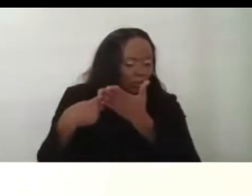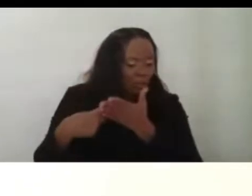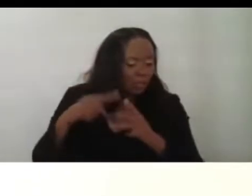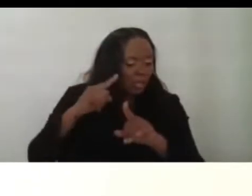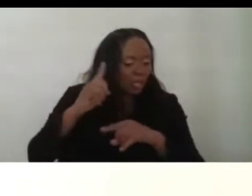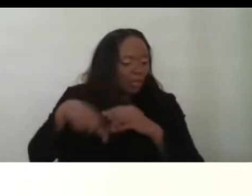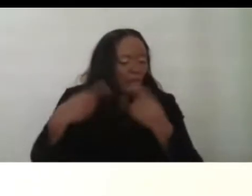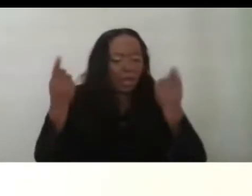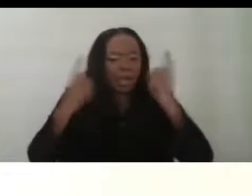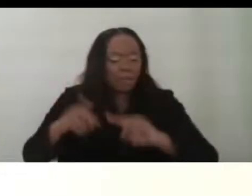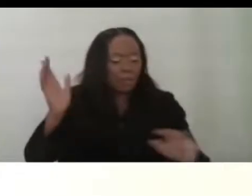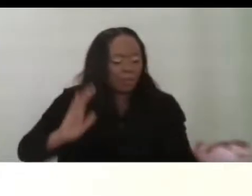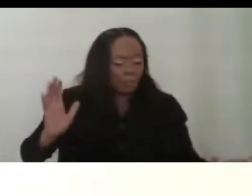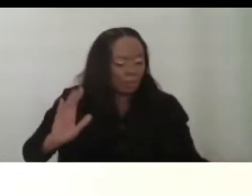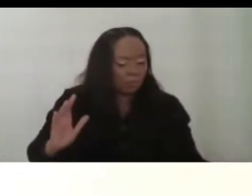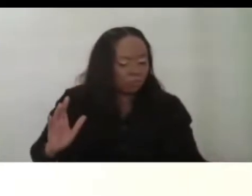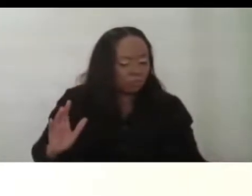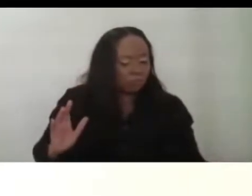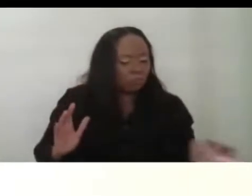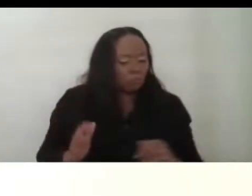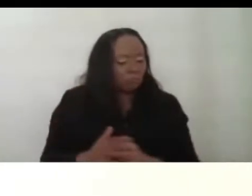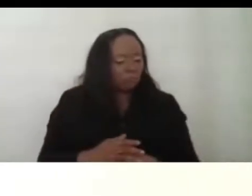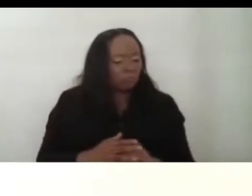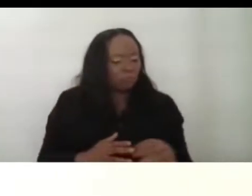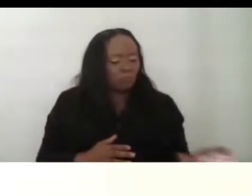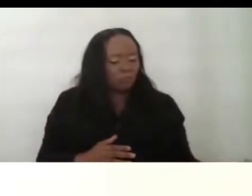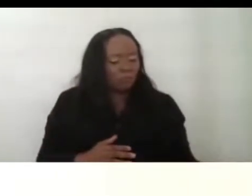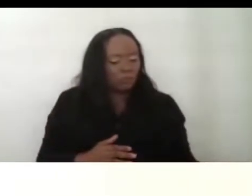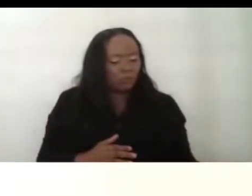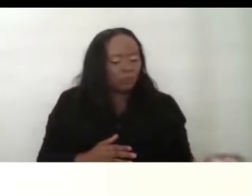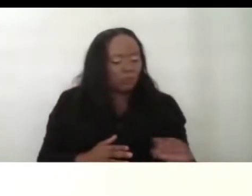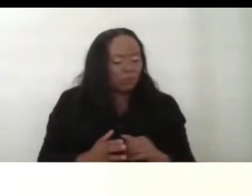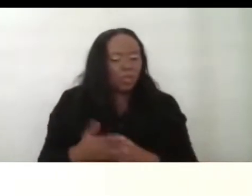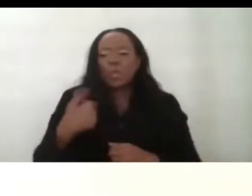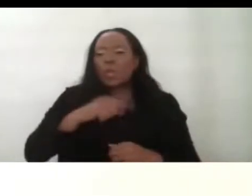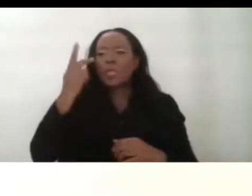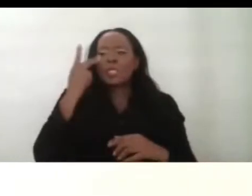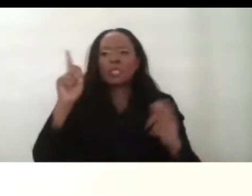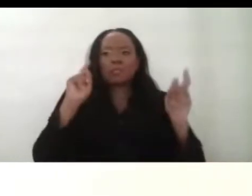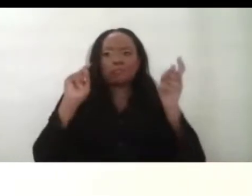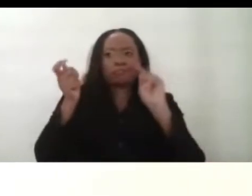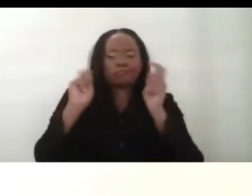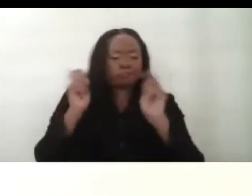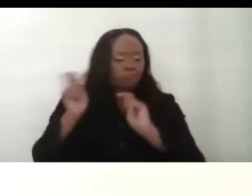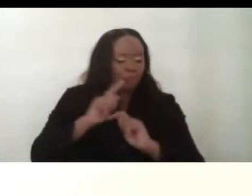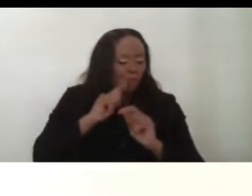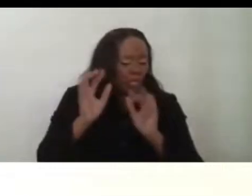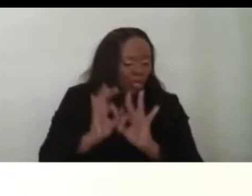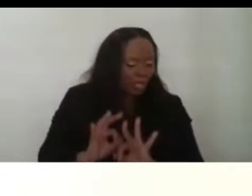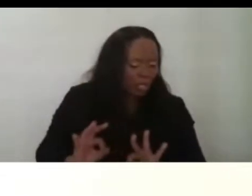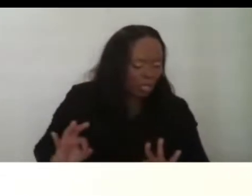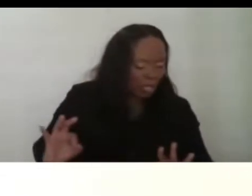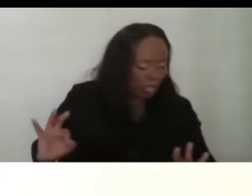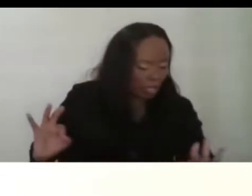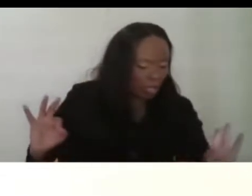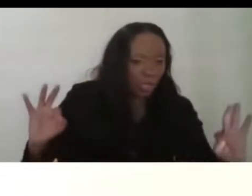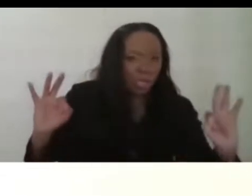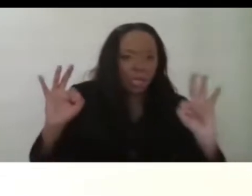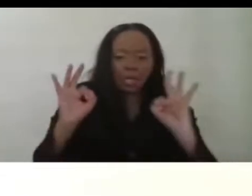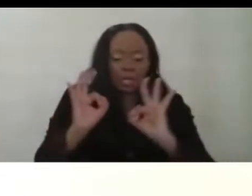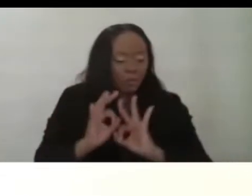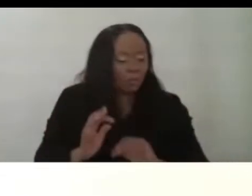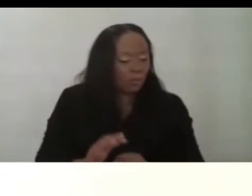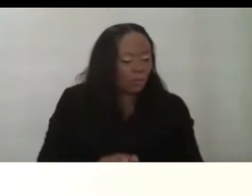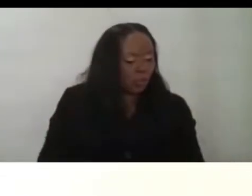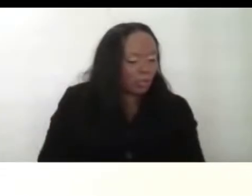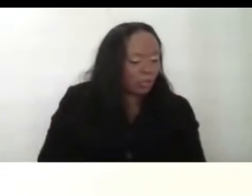we can appreciate the changes that we've actually been witnessing. It's really important because then we can fully grasp, understand what we're faced